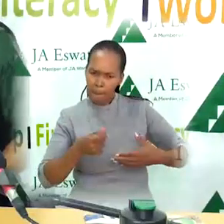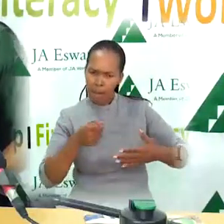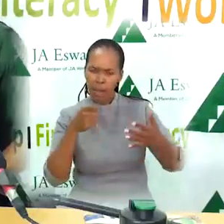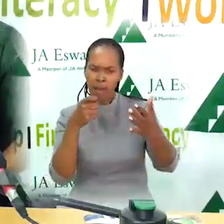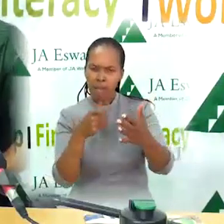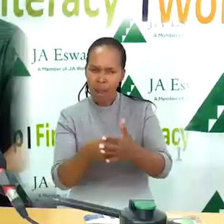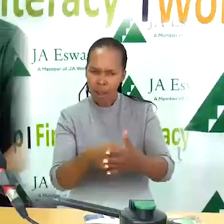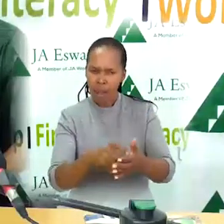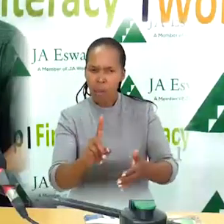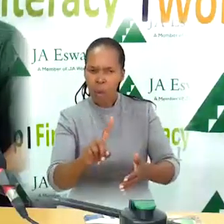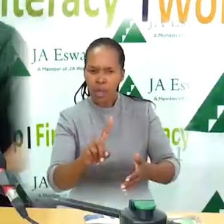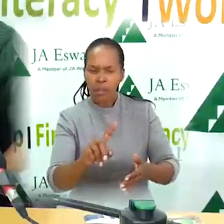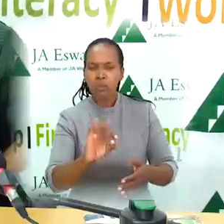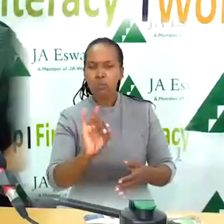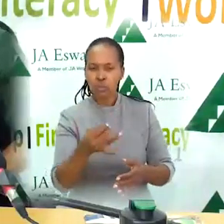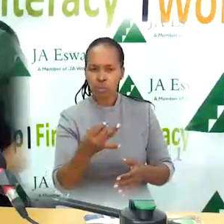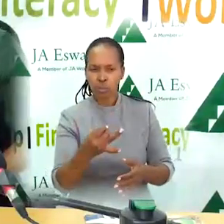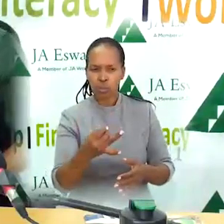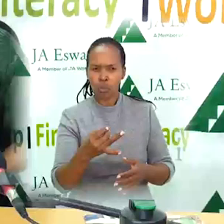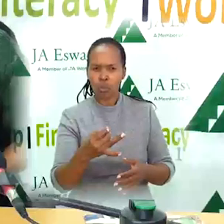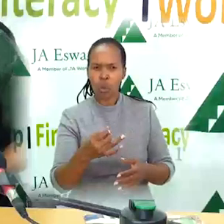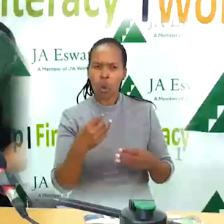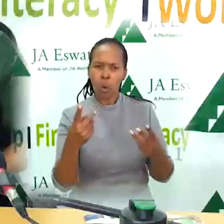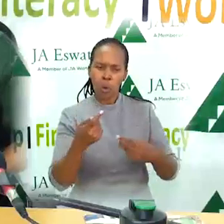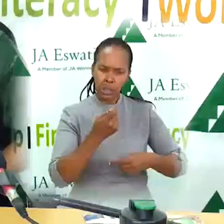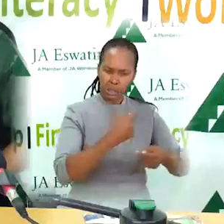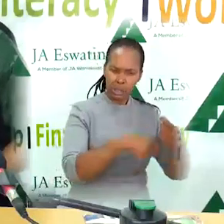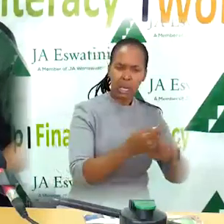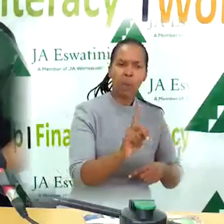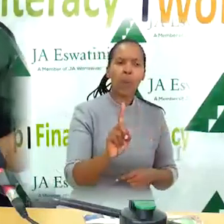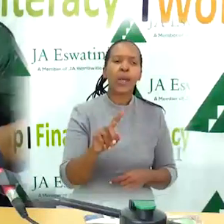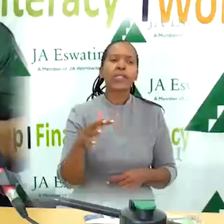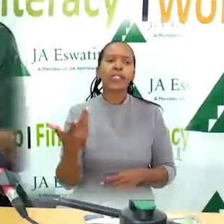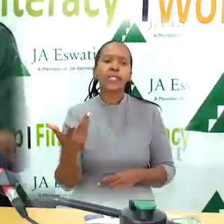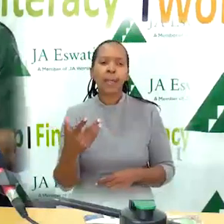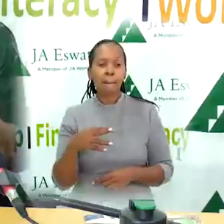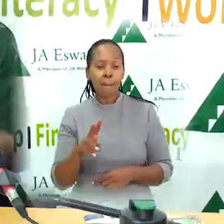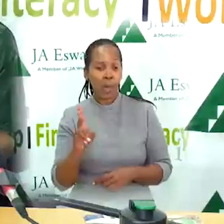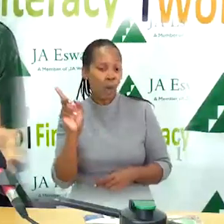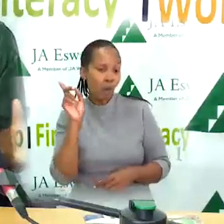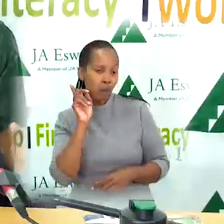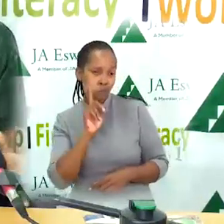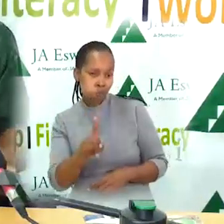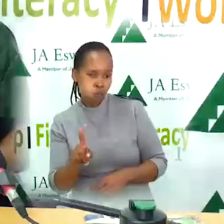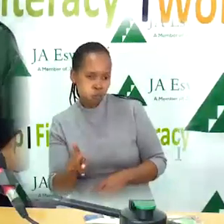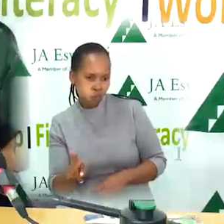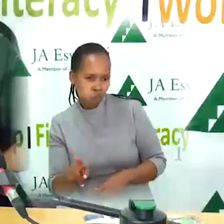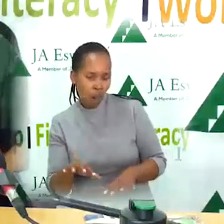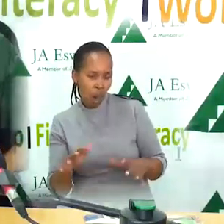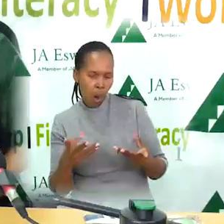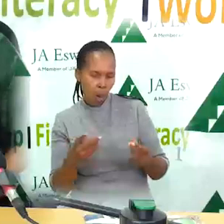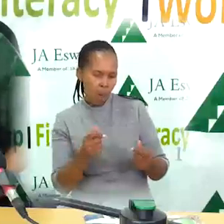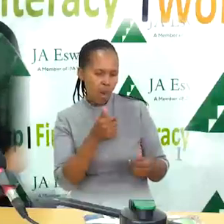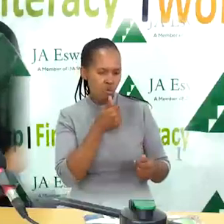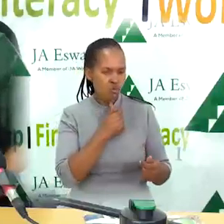that that a problem does not develop with the flow of the money in and out of